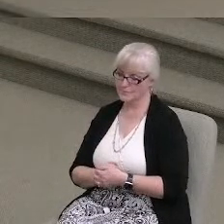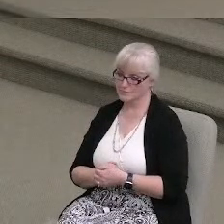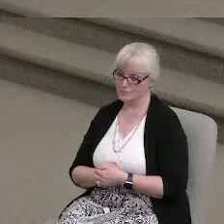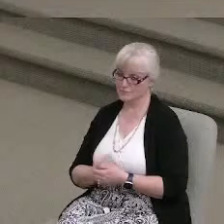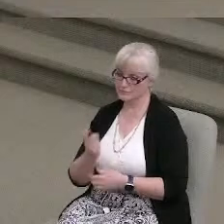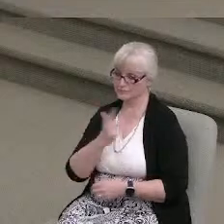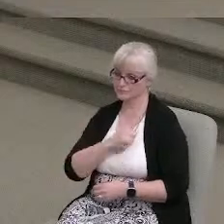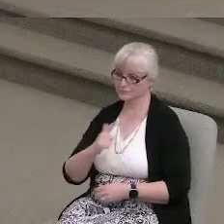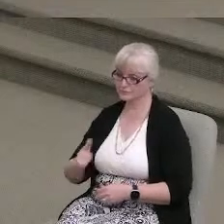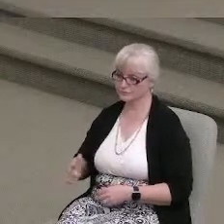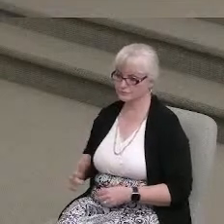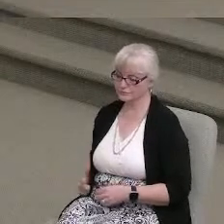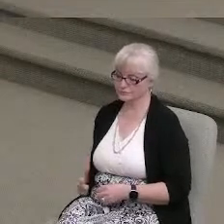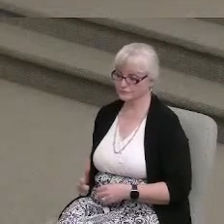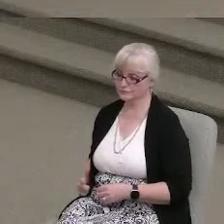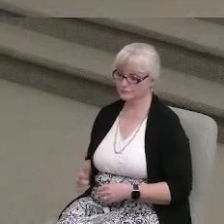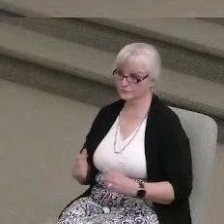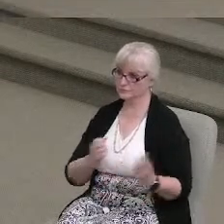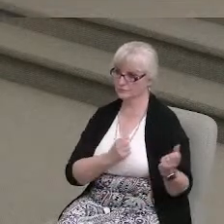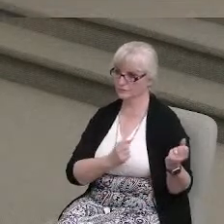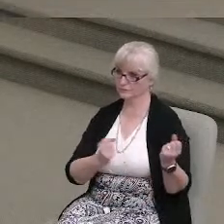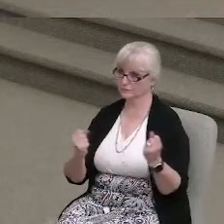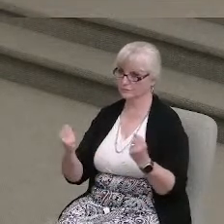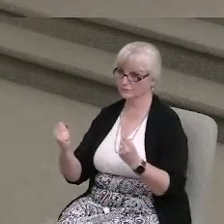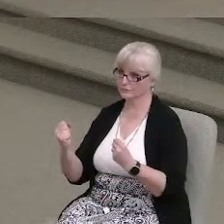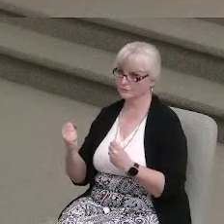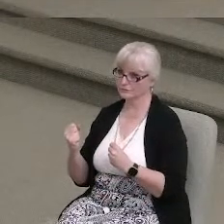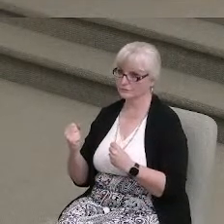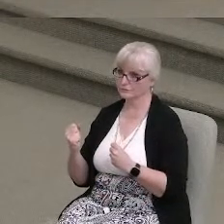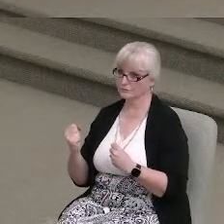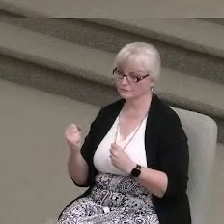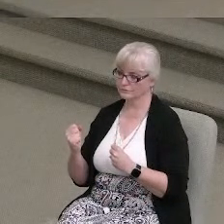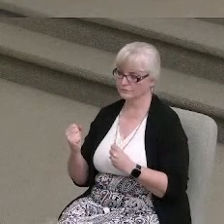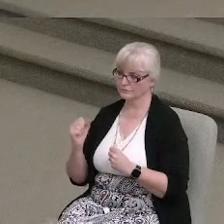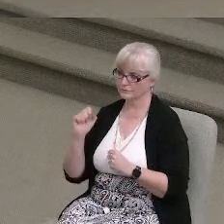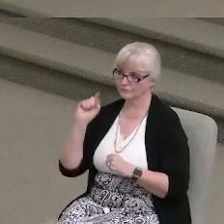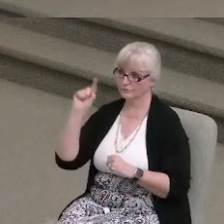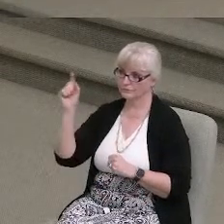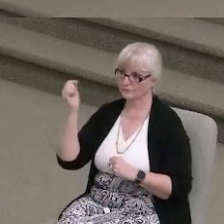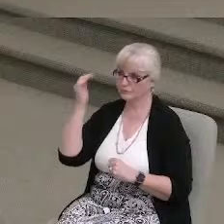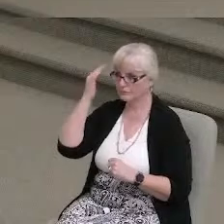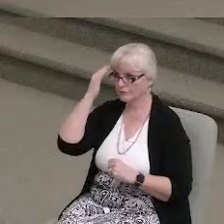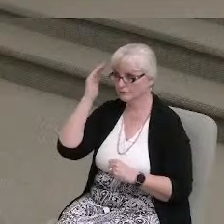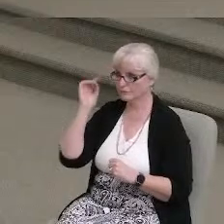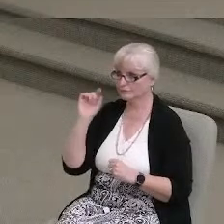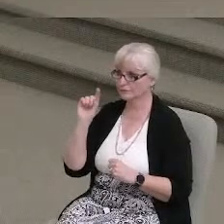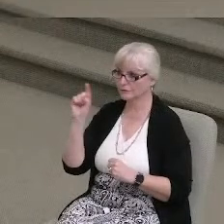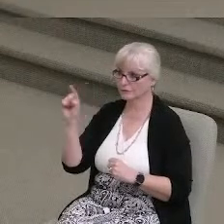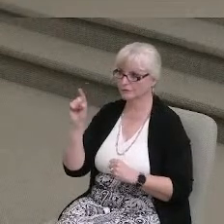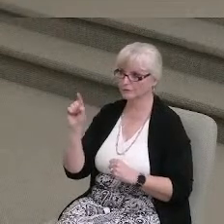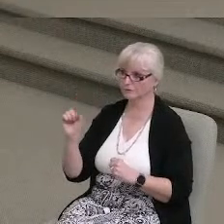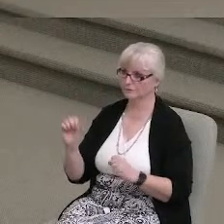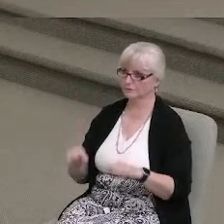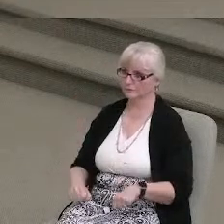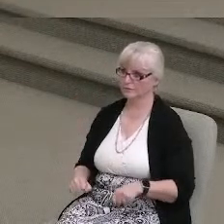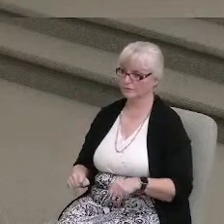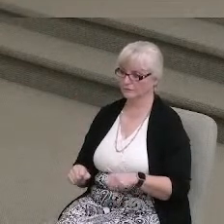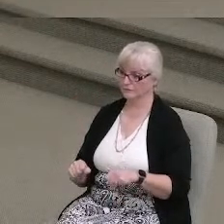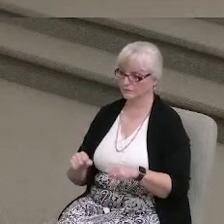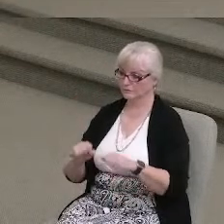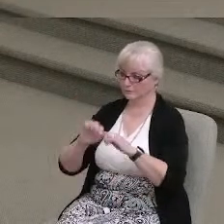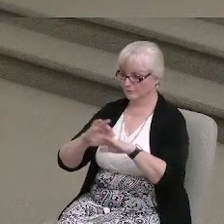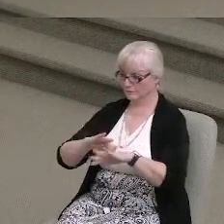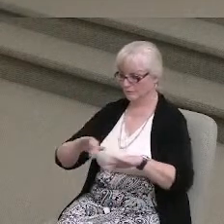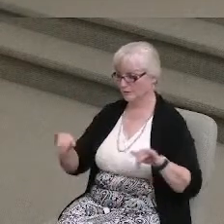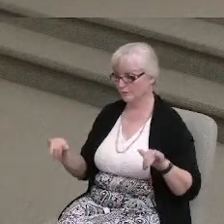Lord, the power to know that you can undo everything we do that does not abide or